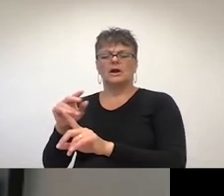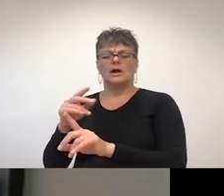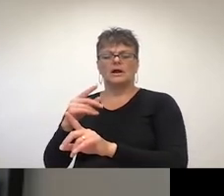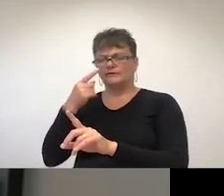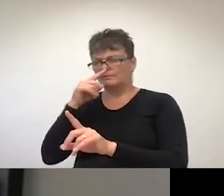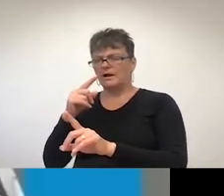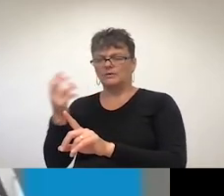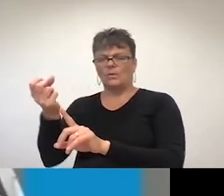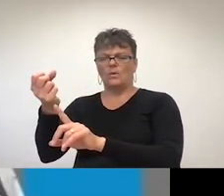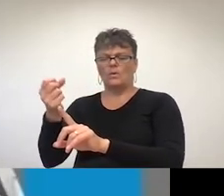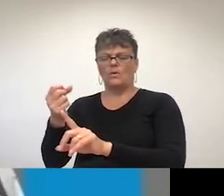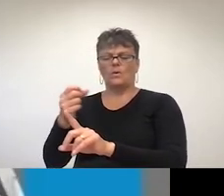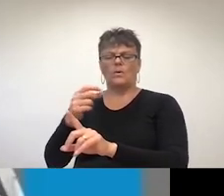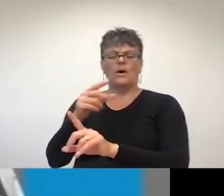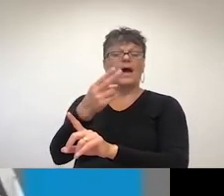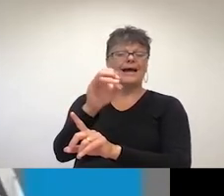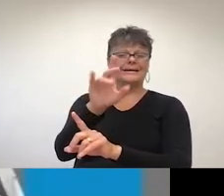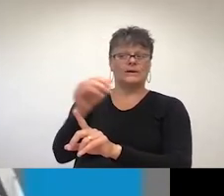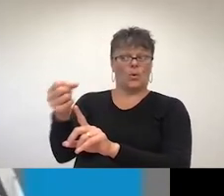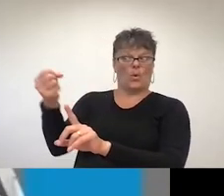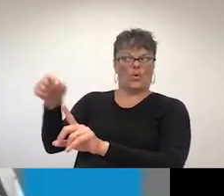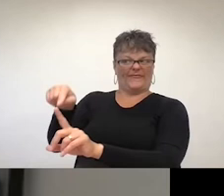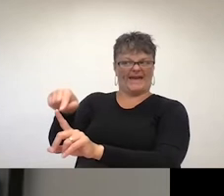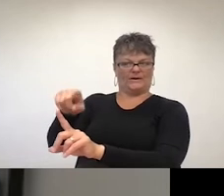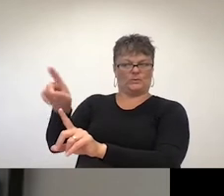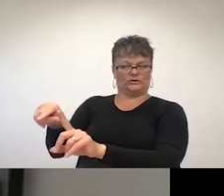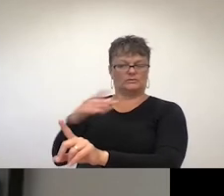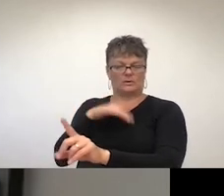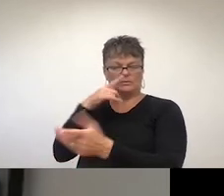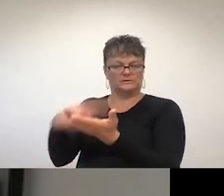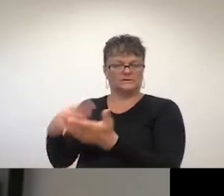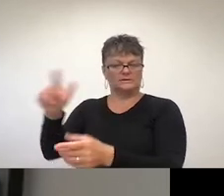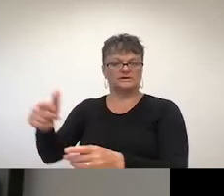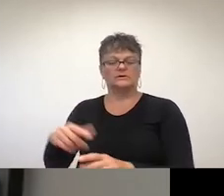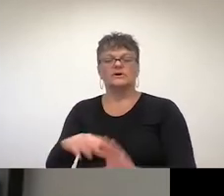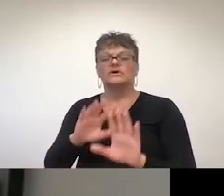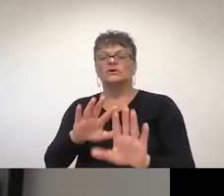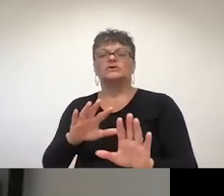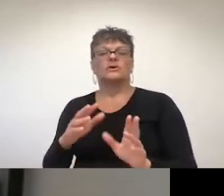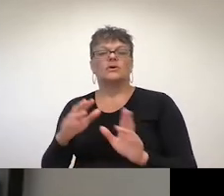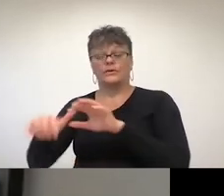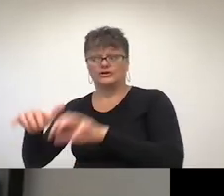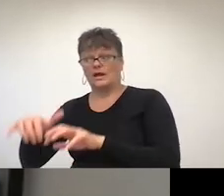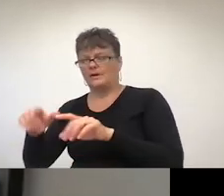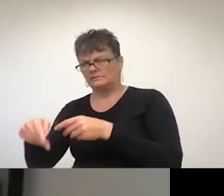Yep. Okay, super, thank you. And good conversation in the chat box, but I'm not gonna pause right now.